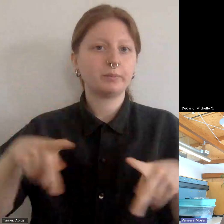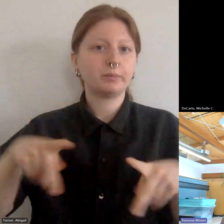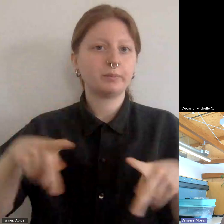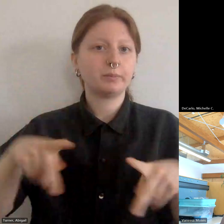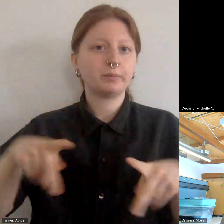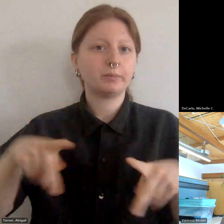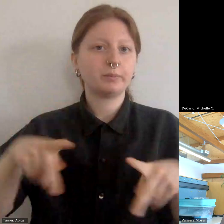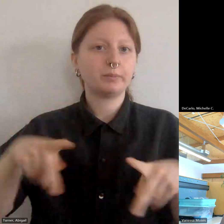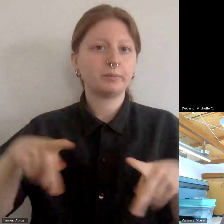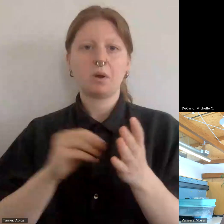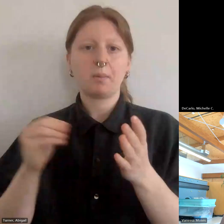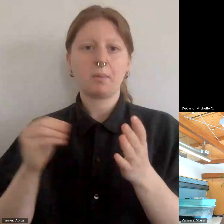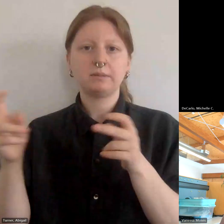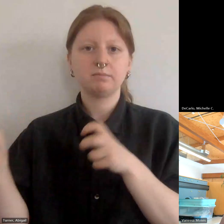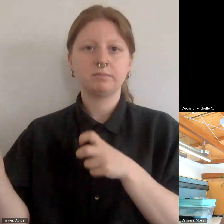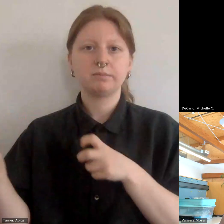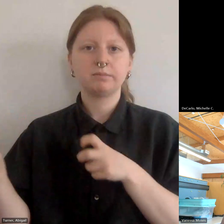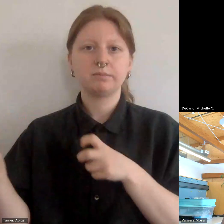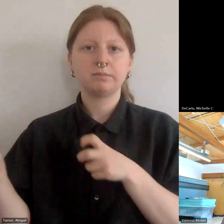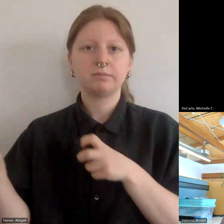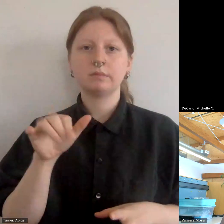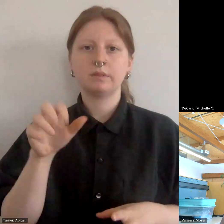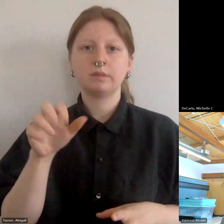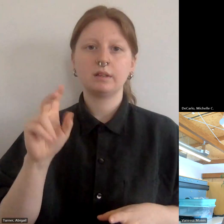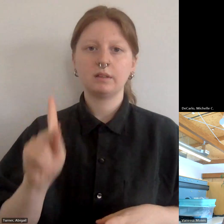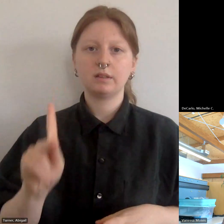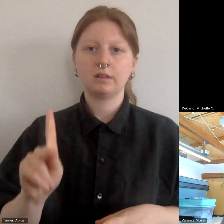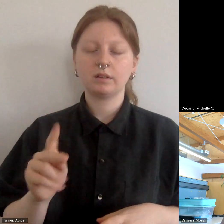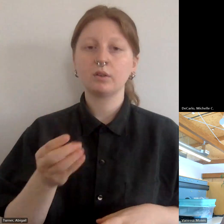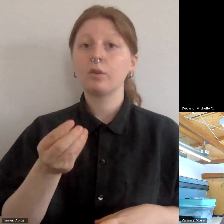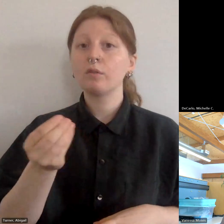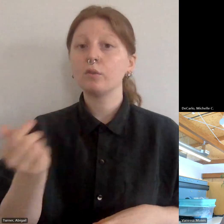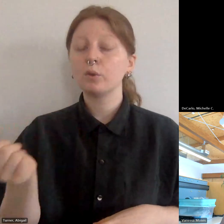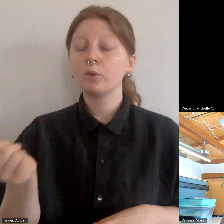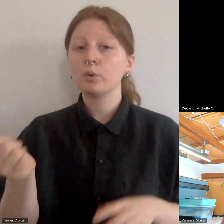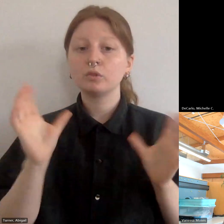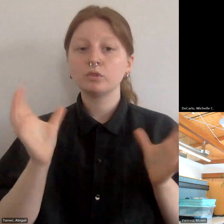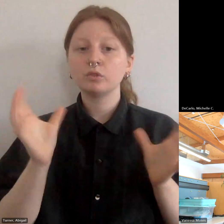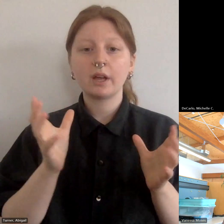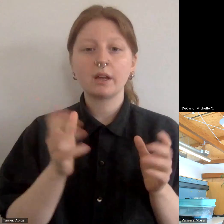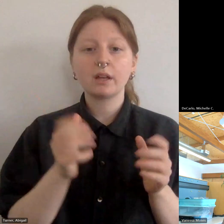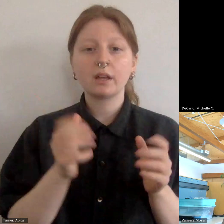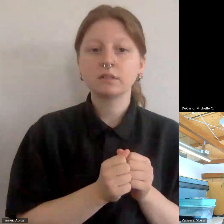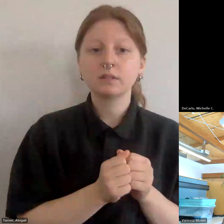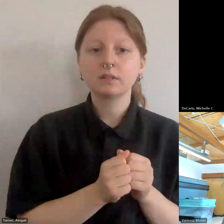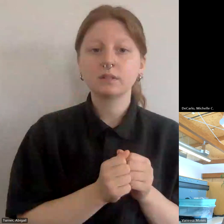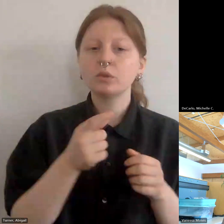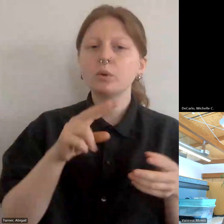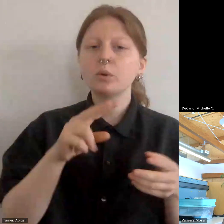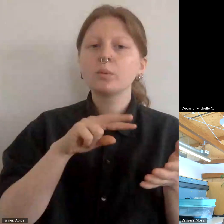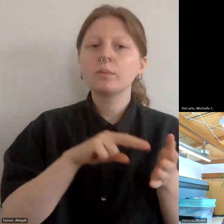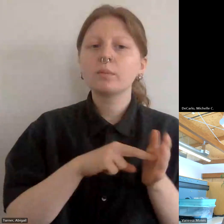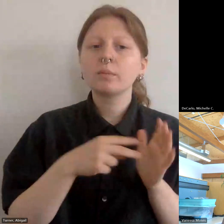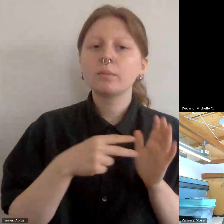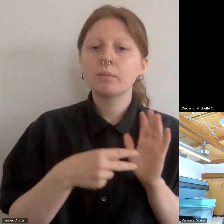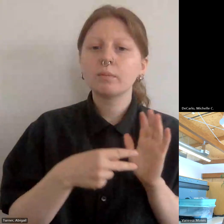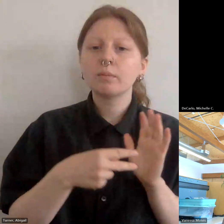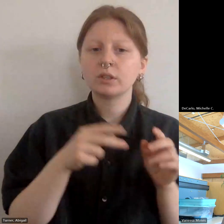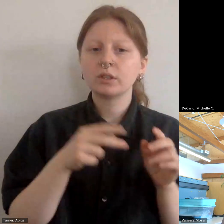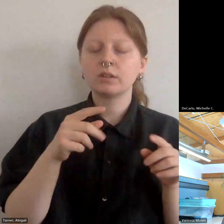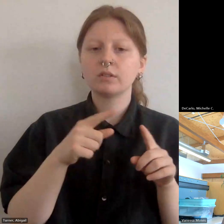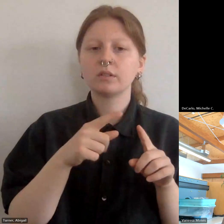here. There are a few questions on the chat as well. It says here, you mentioned the switch from DEIJ committee to the